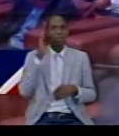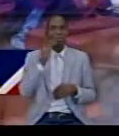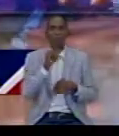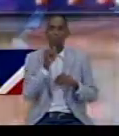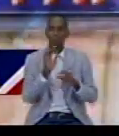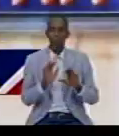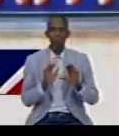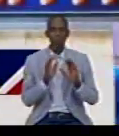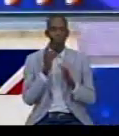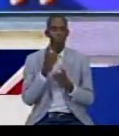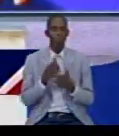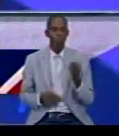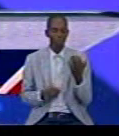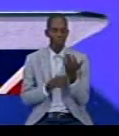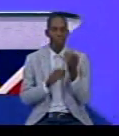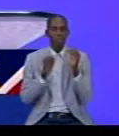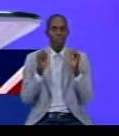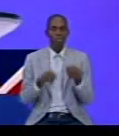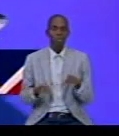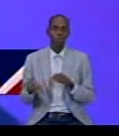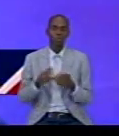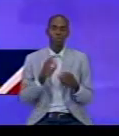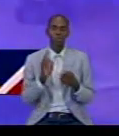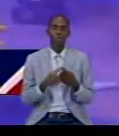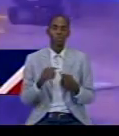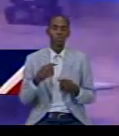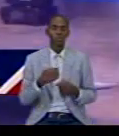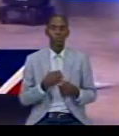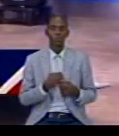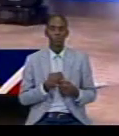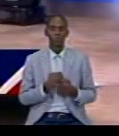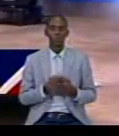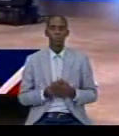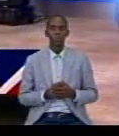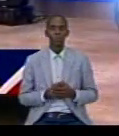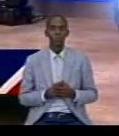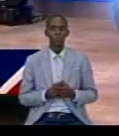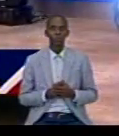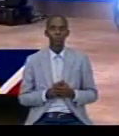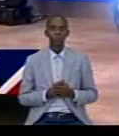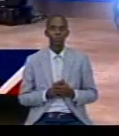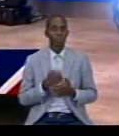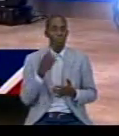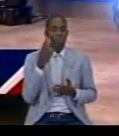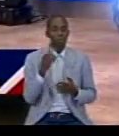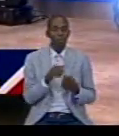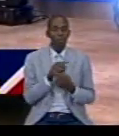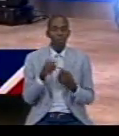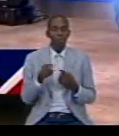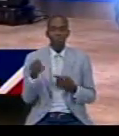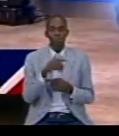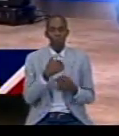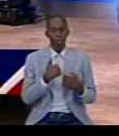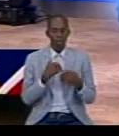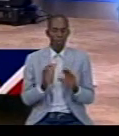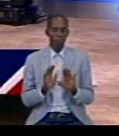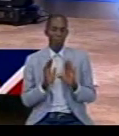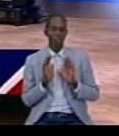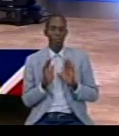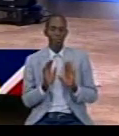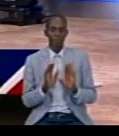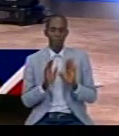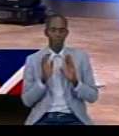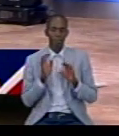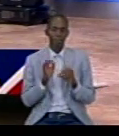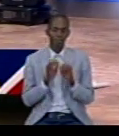fear what flesh can do unto me." You see, when you have fear, fear in